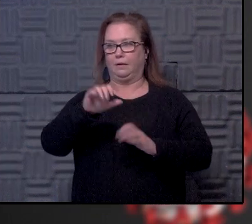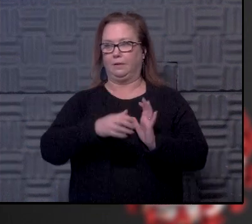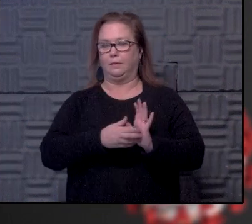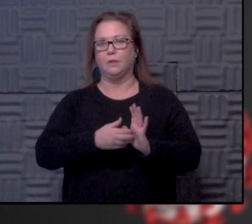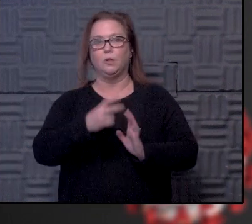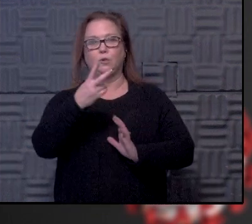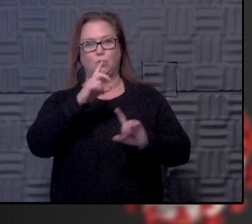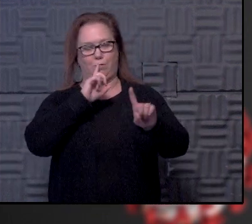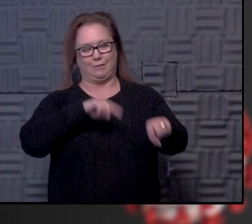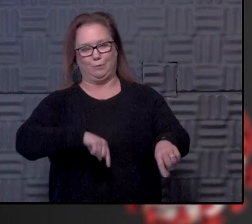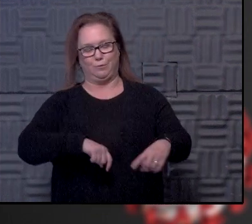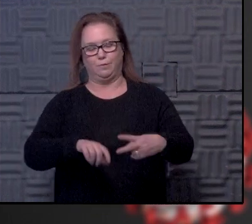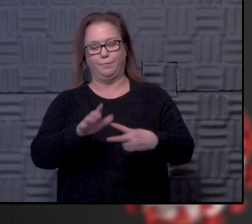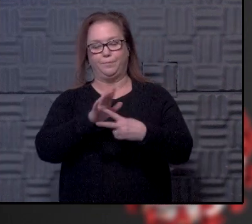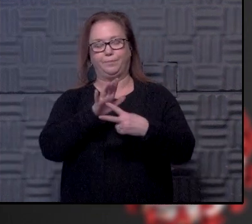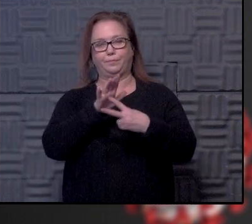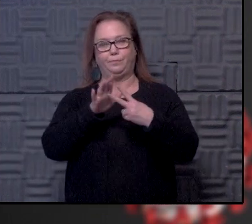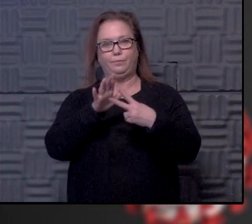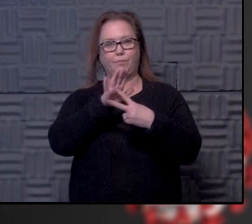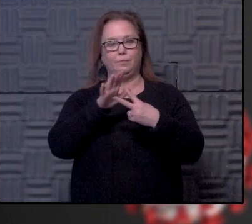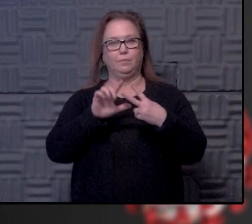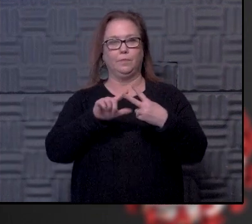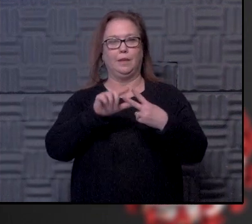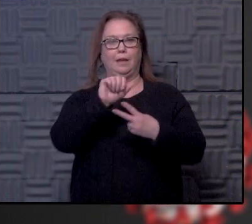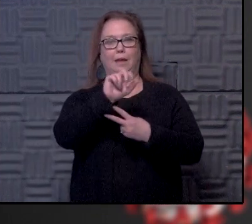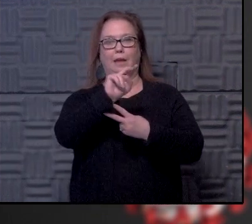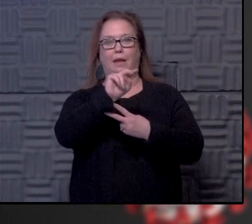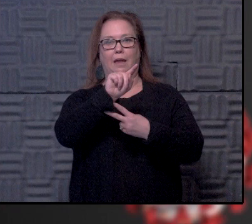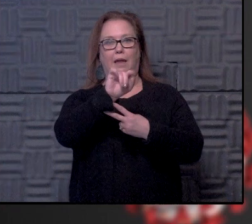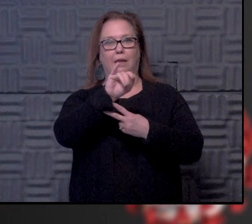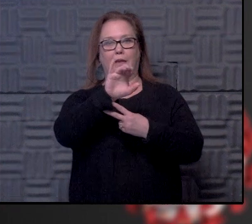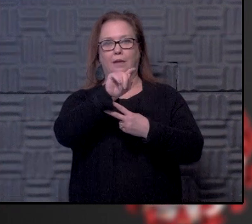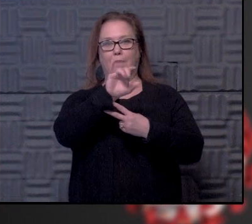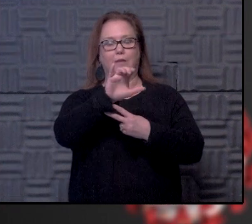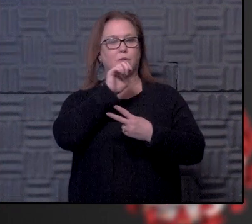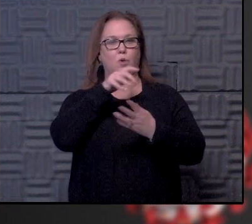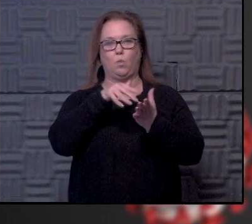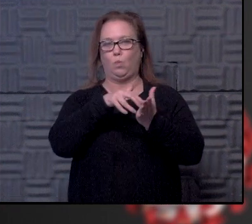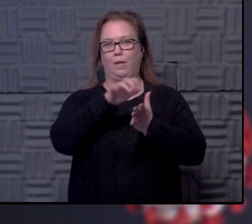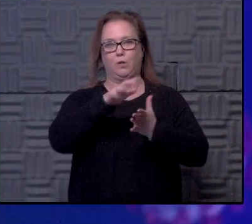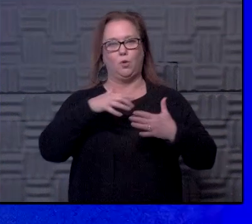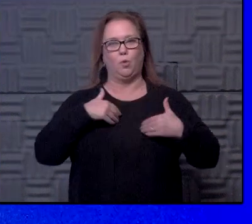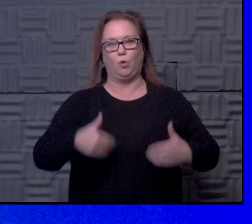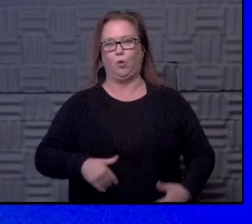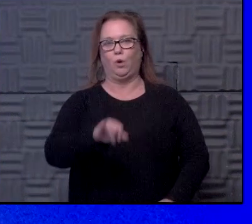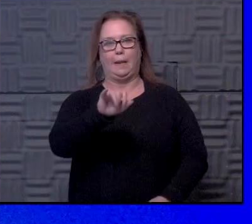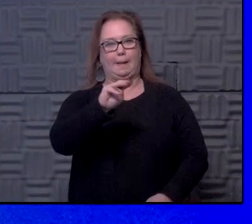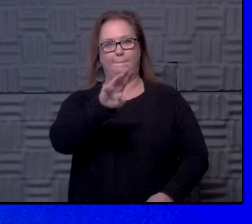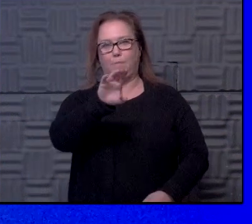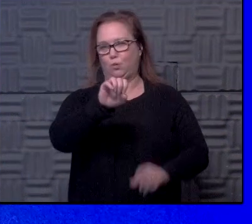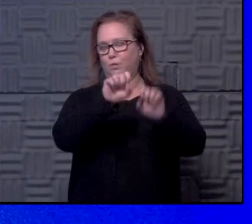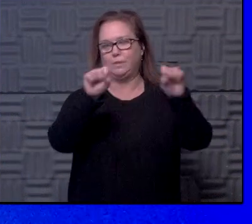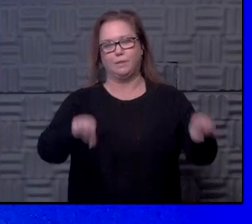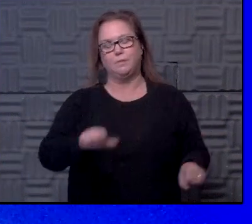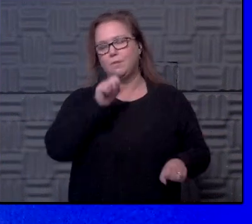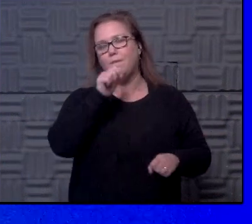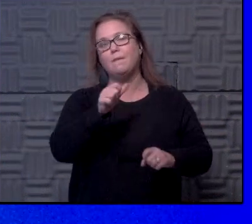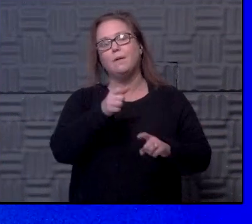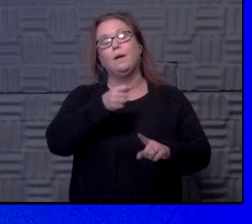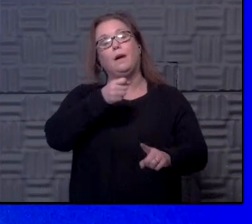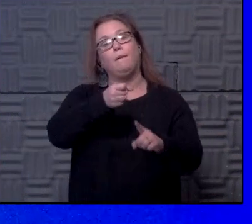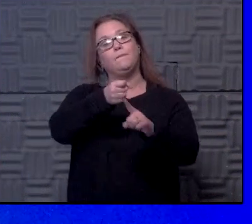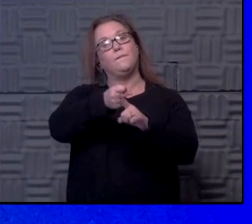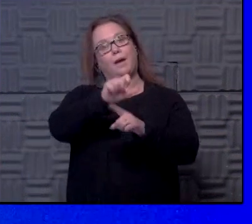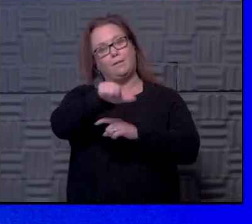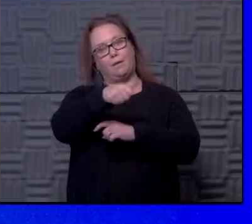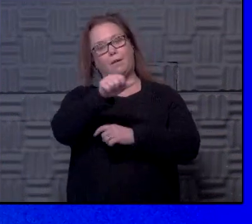or 2 answers for that. Antibiotics do not weaken the immune system. They can certainly, affect